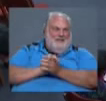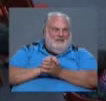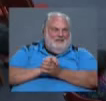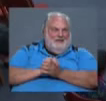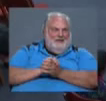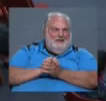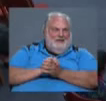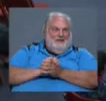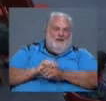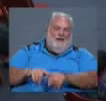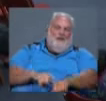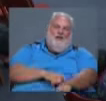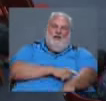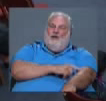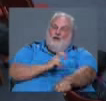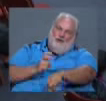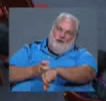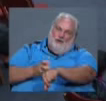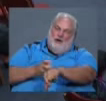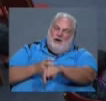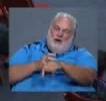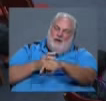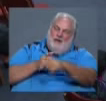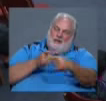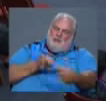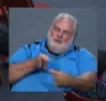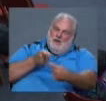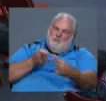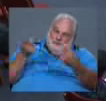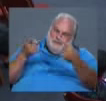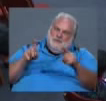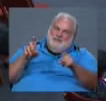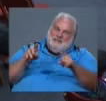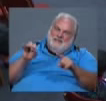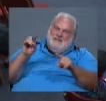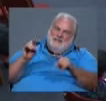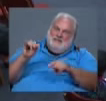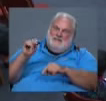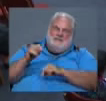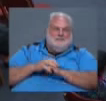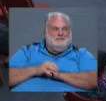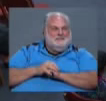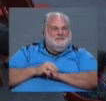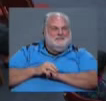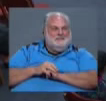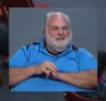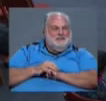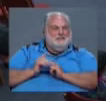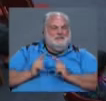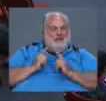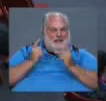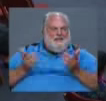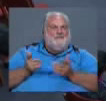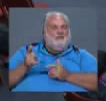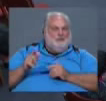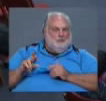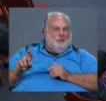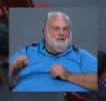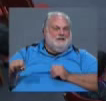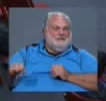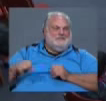Very good. Long, hard battle, but she did it. Yes, she lives here.